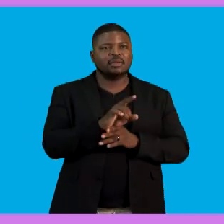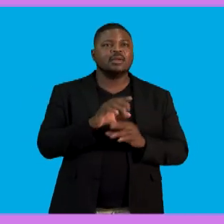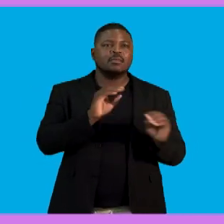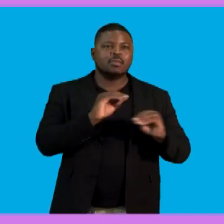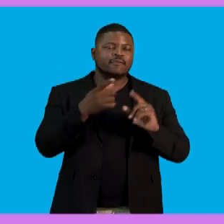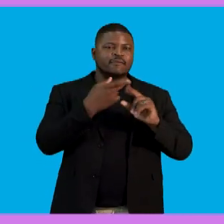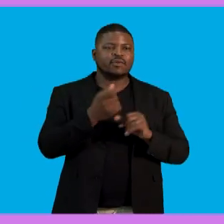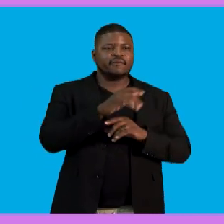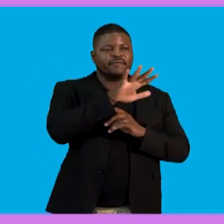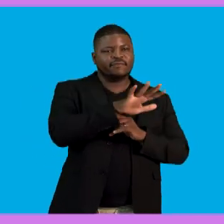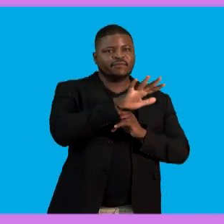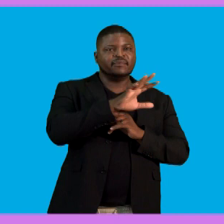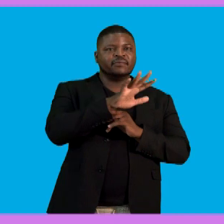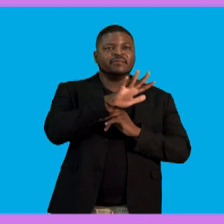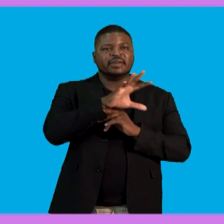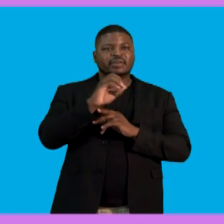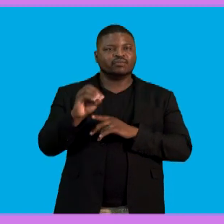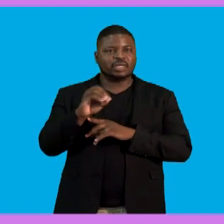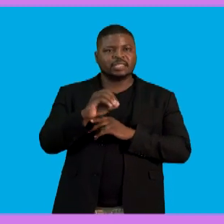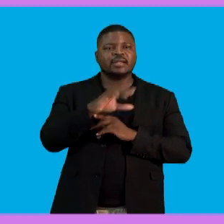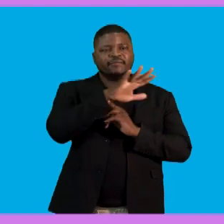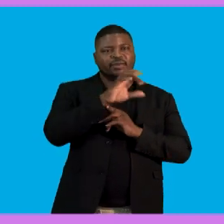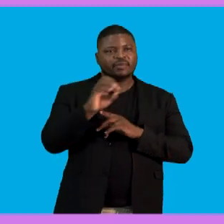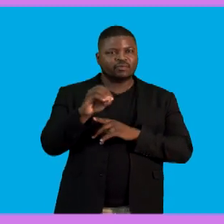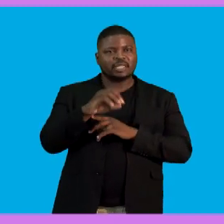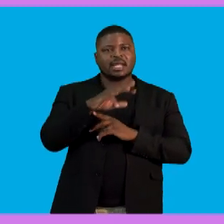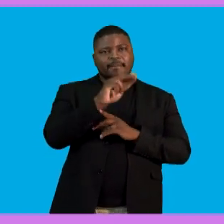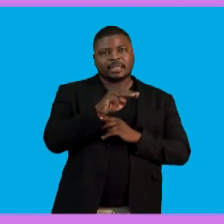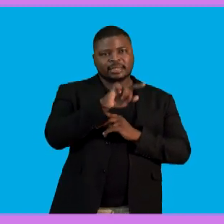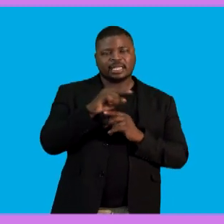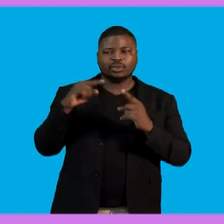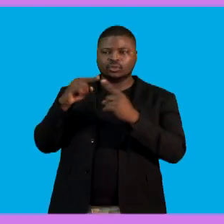example is if you move from 5 meters to